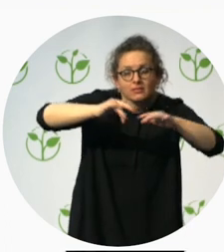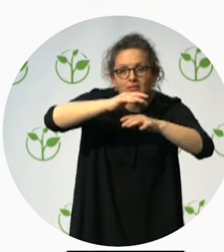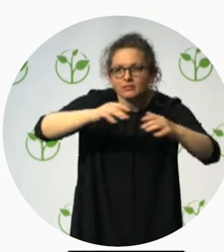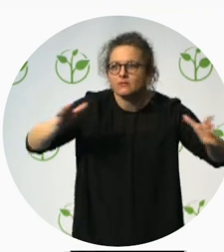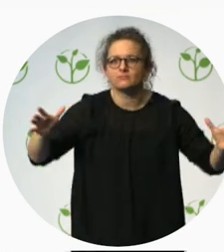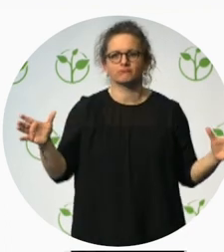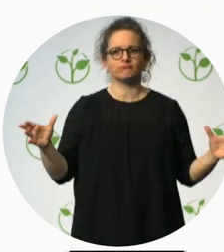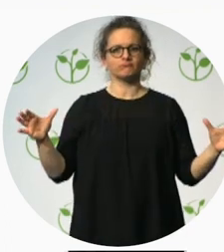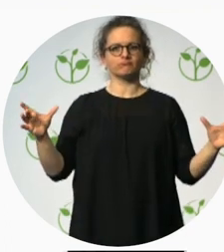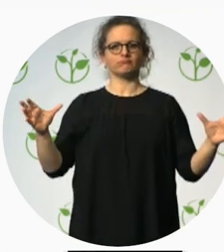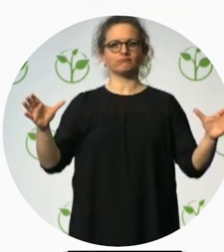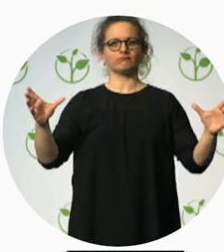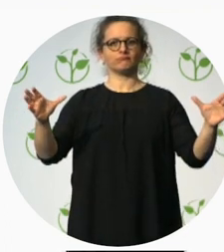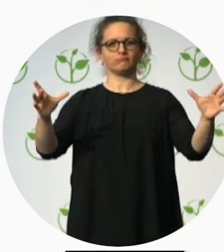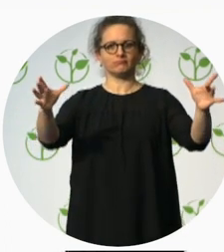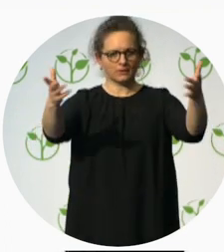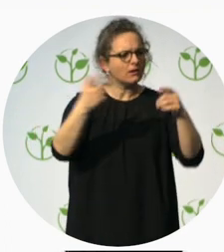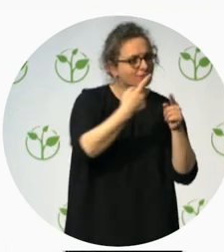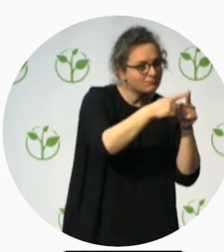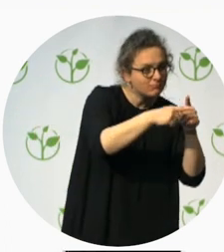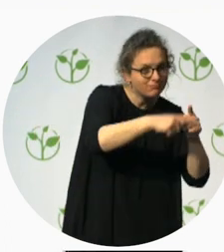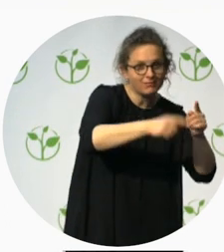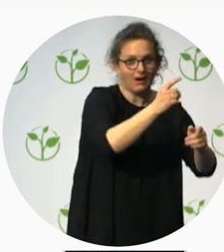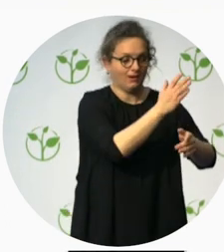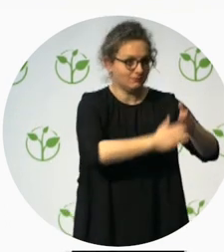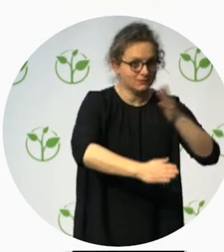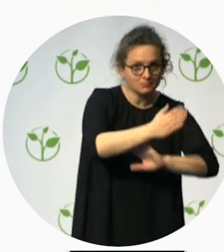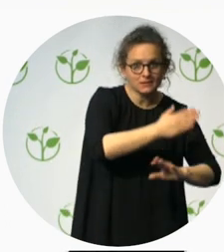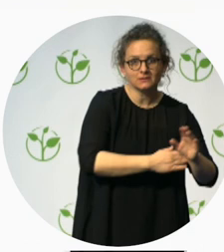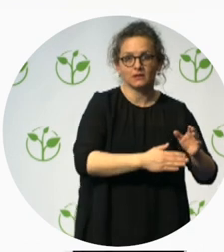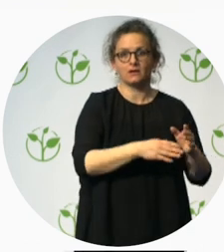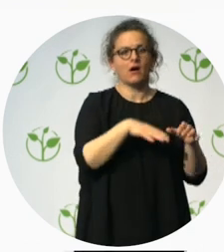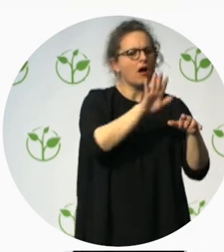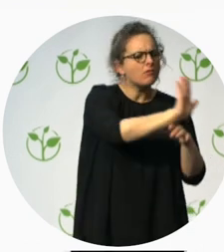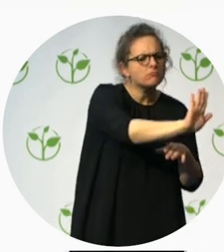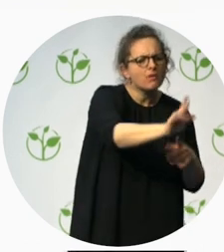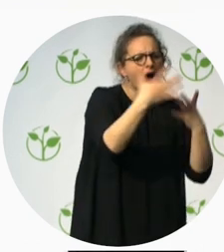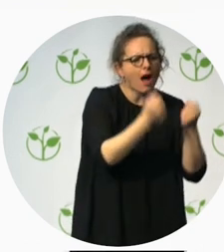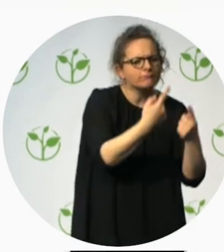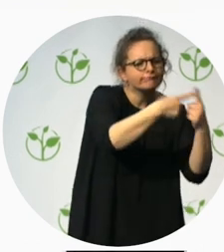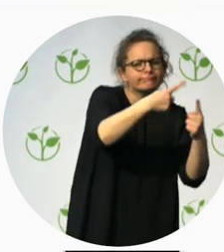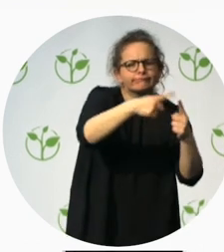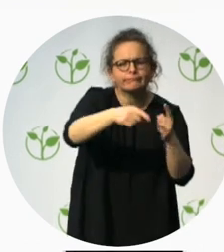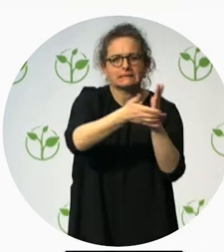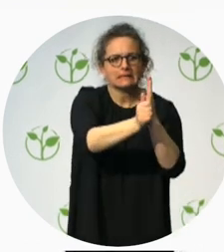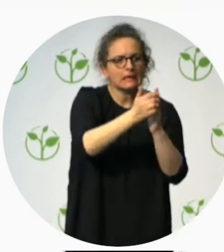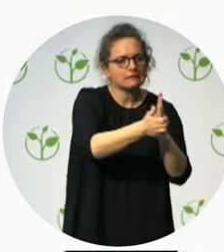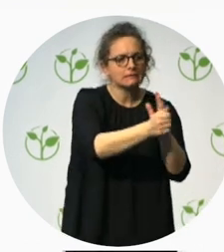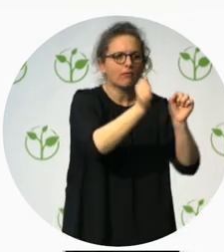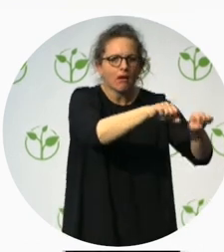their voices are heard, and their capabilities are recognized. Zero barrier, zero bond. Thank